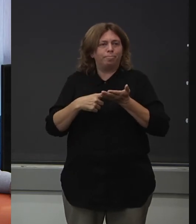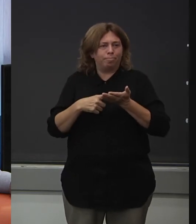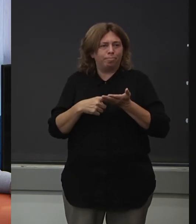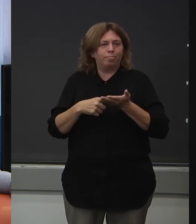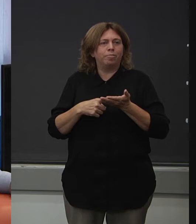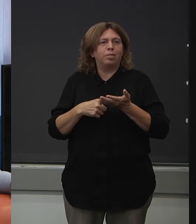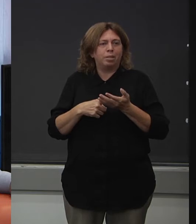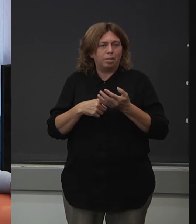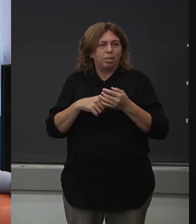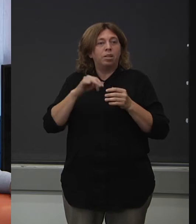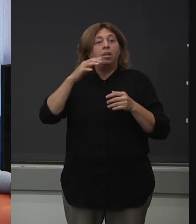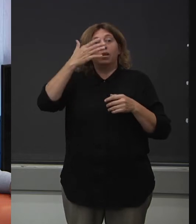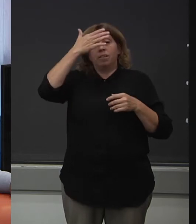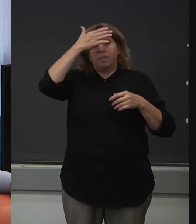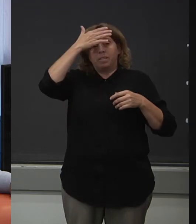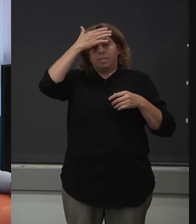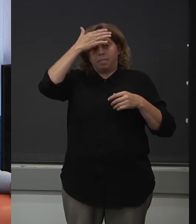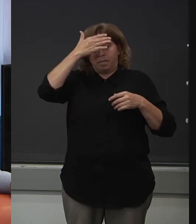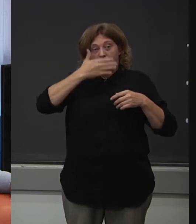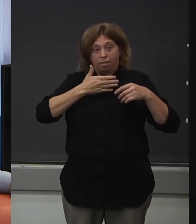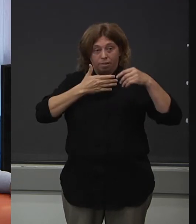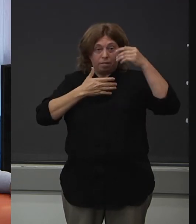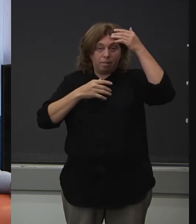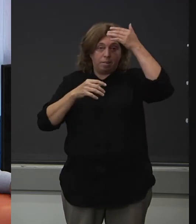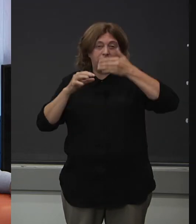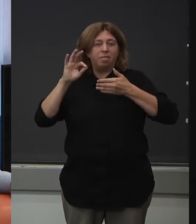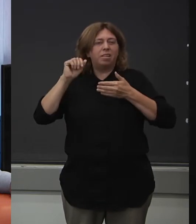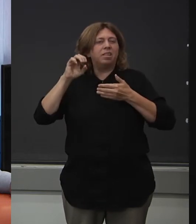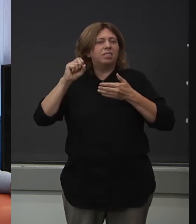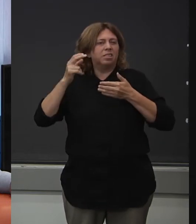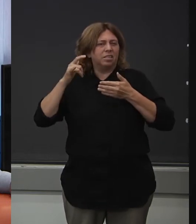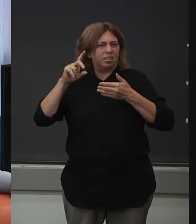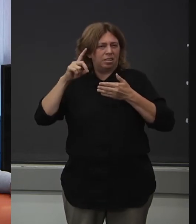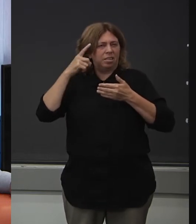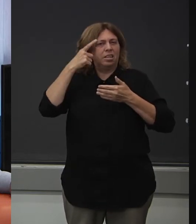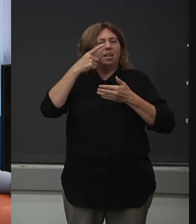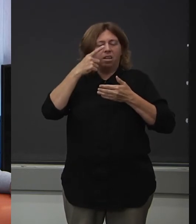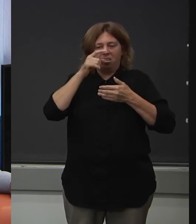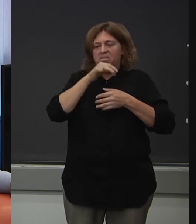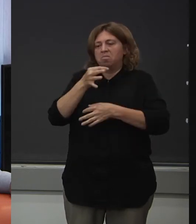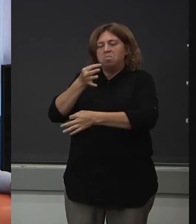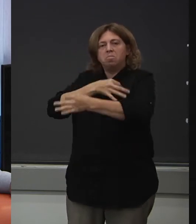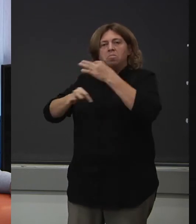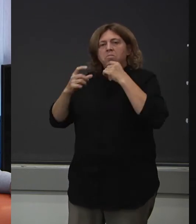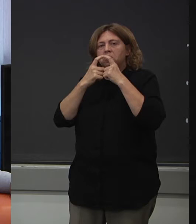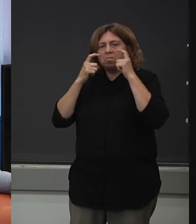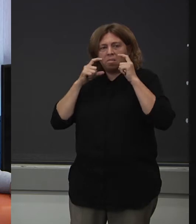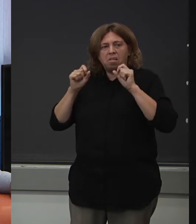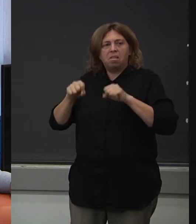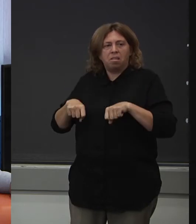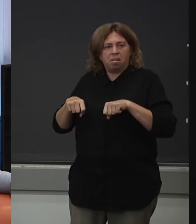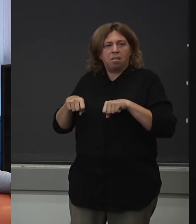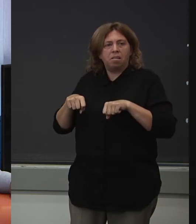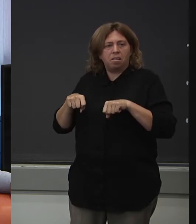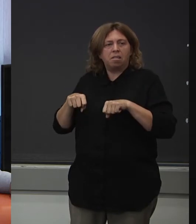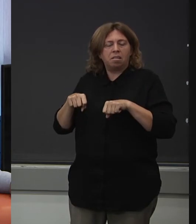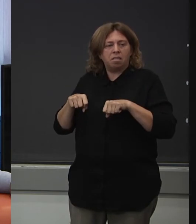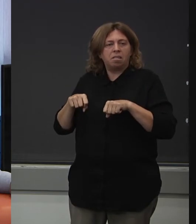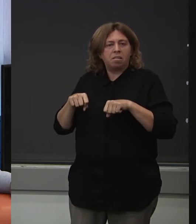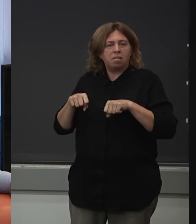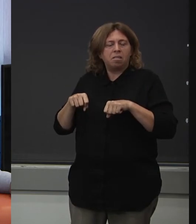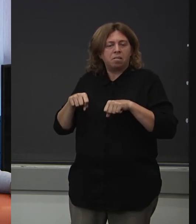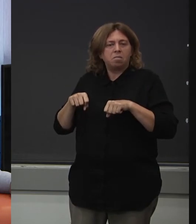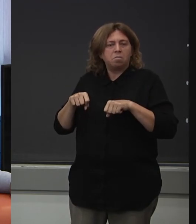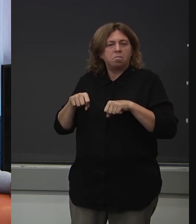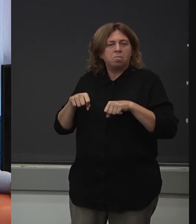an acceptable alternative to masks. I want to emphasize that there's